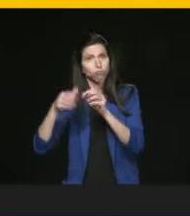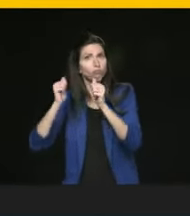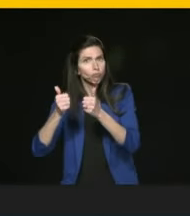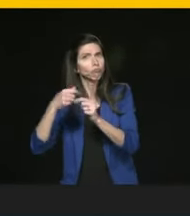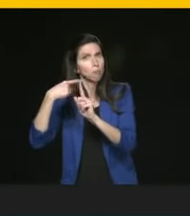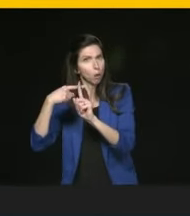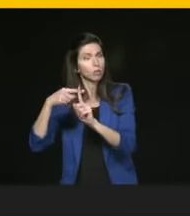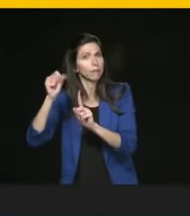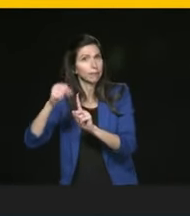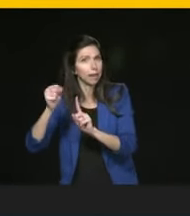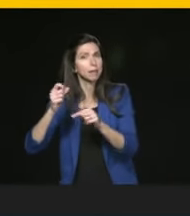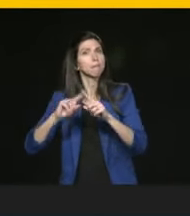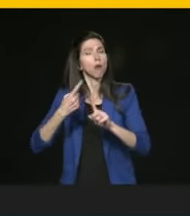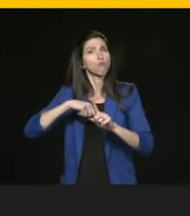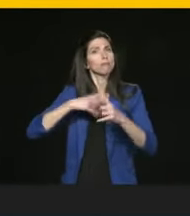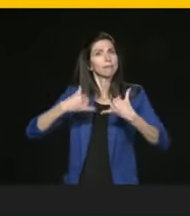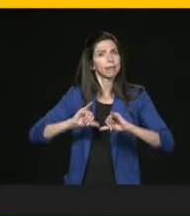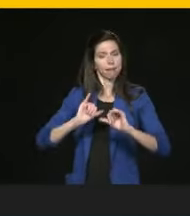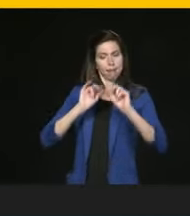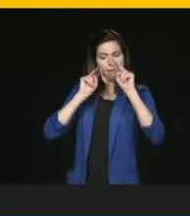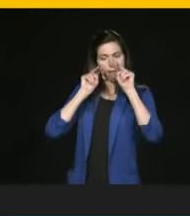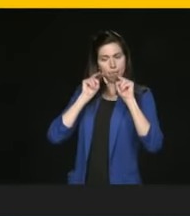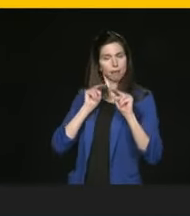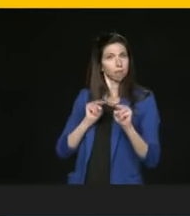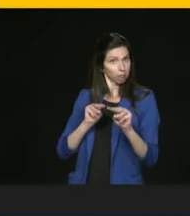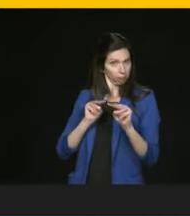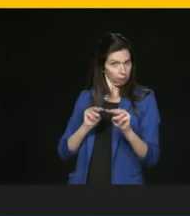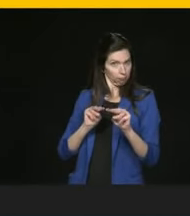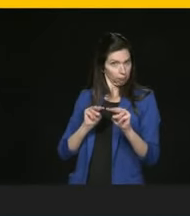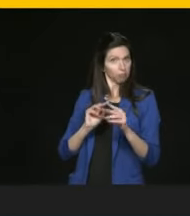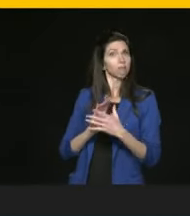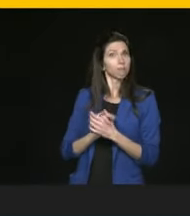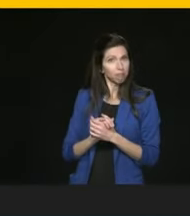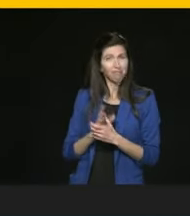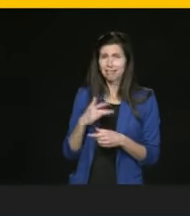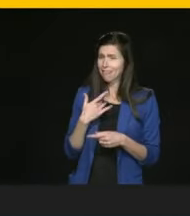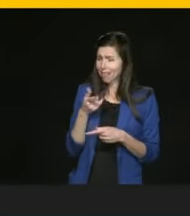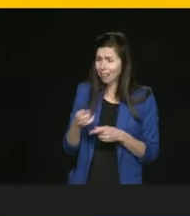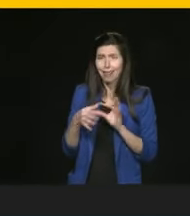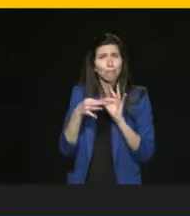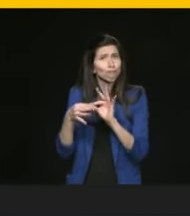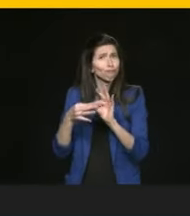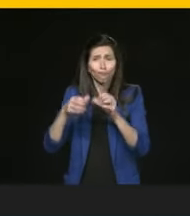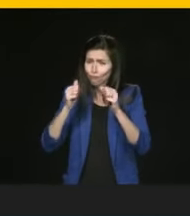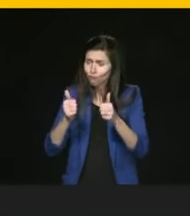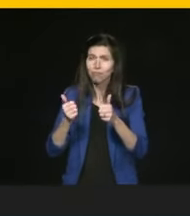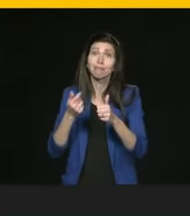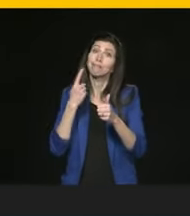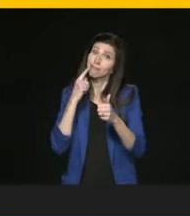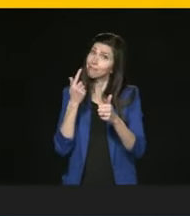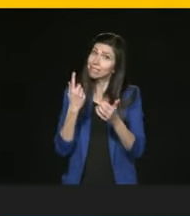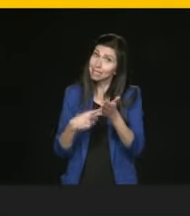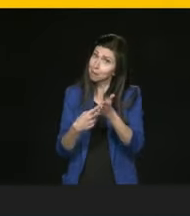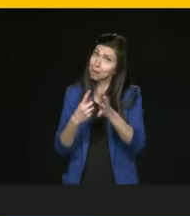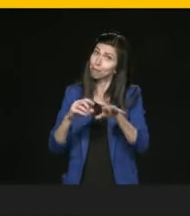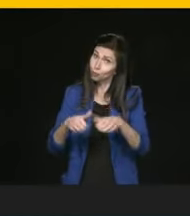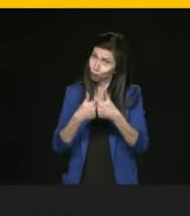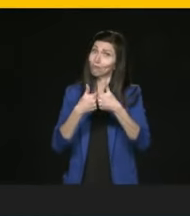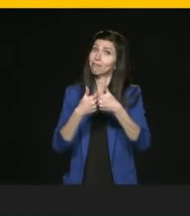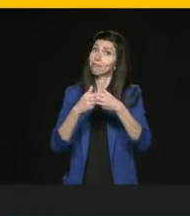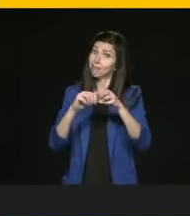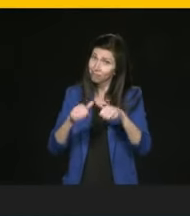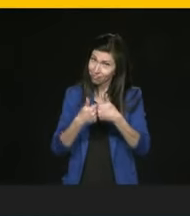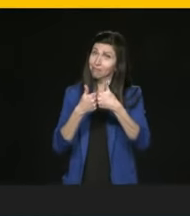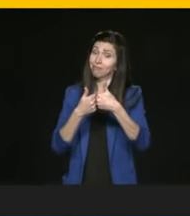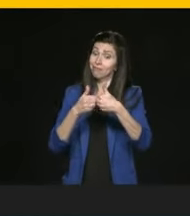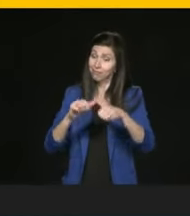this relationship will continue to be put to the test over the next few weeks. We will remain